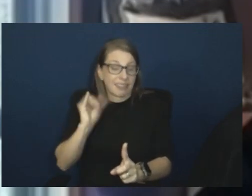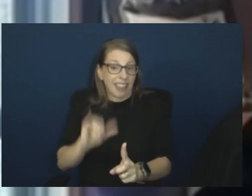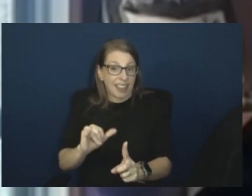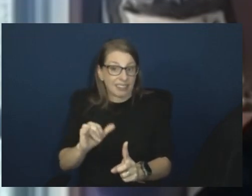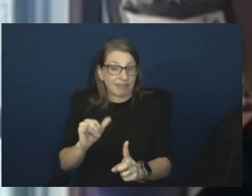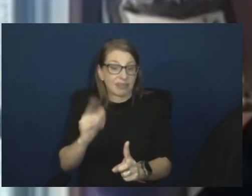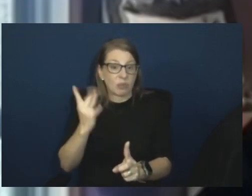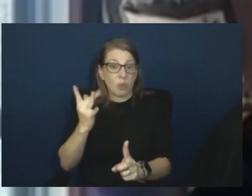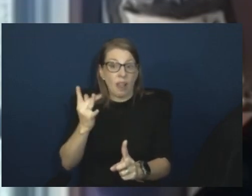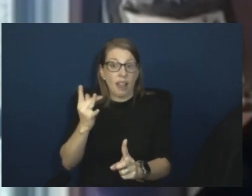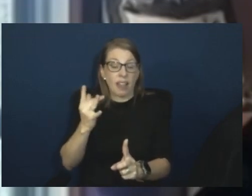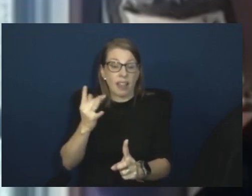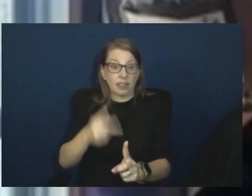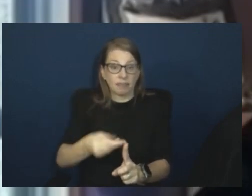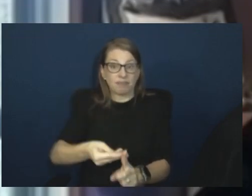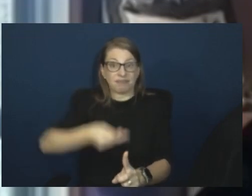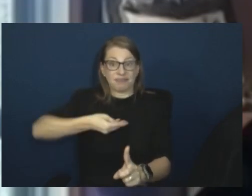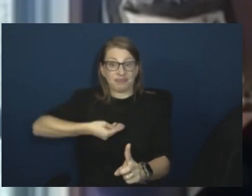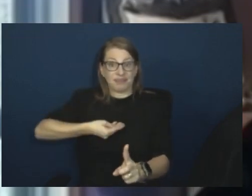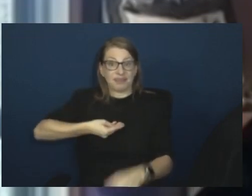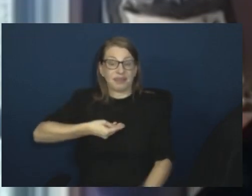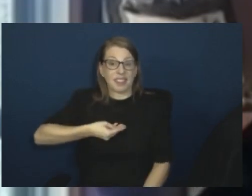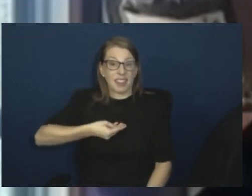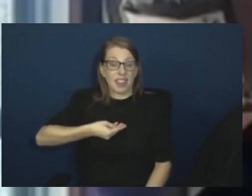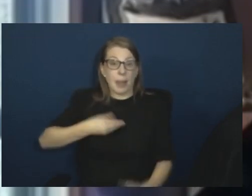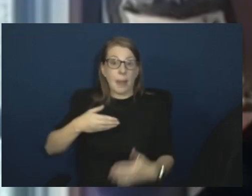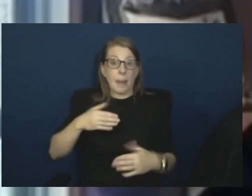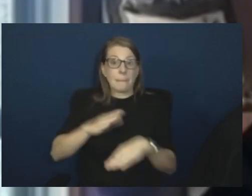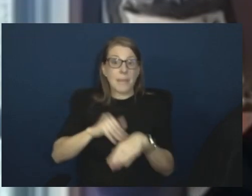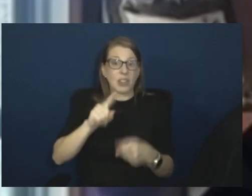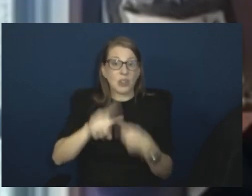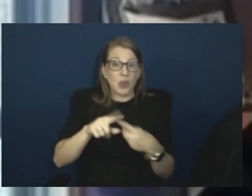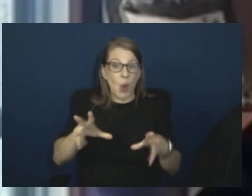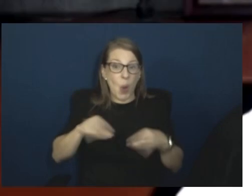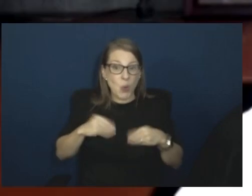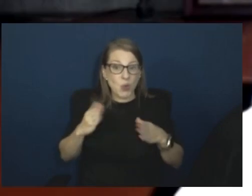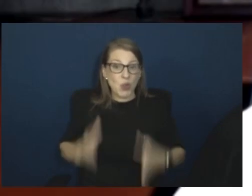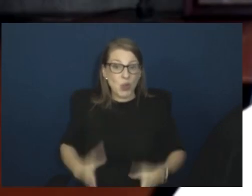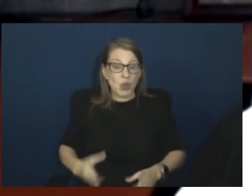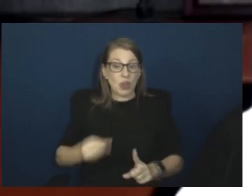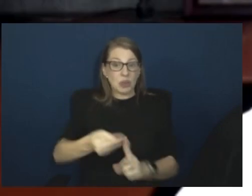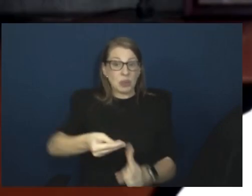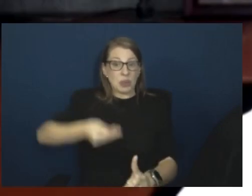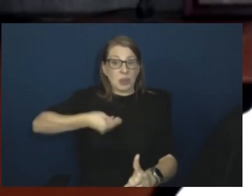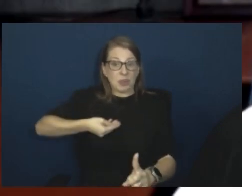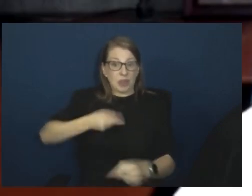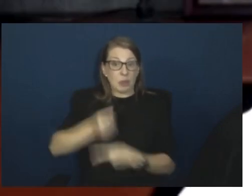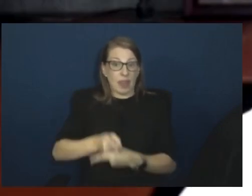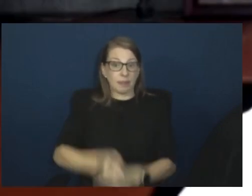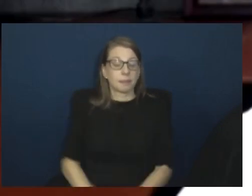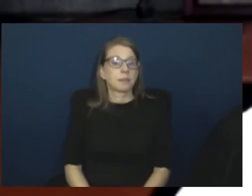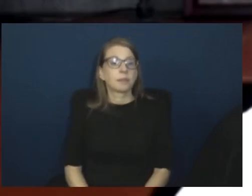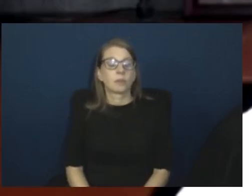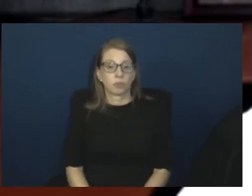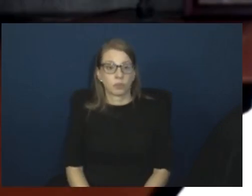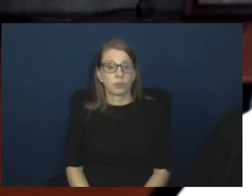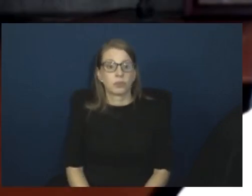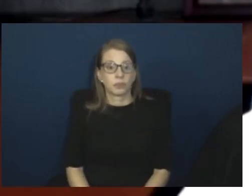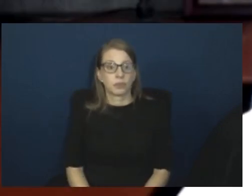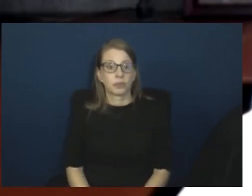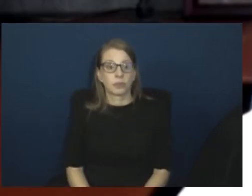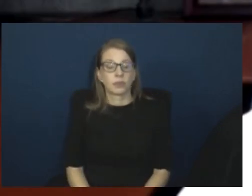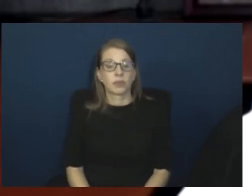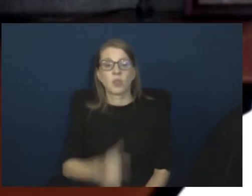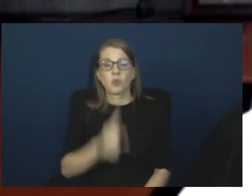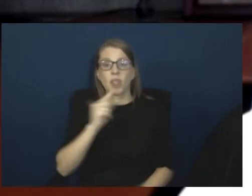not seeing pet to owner transmission? So this is going back